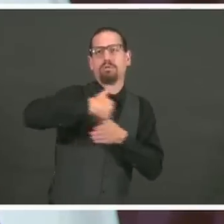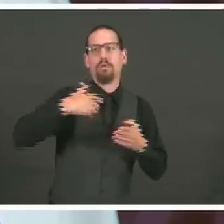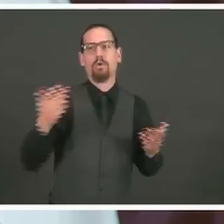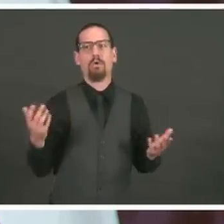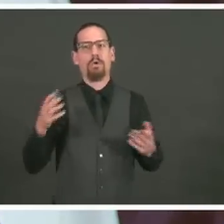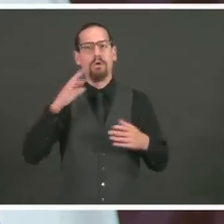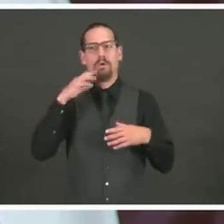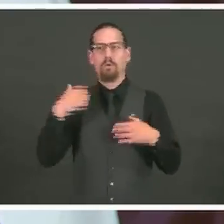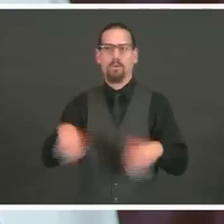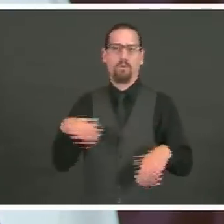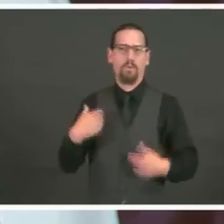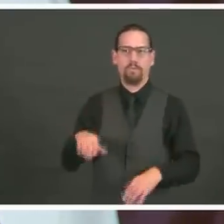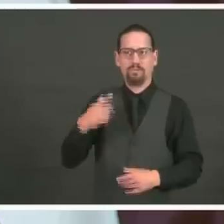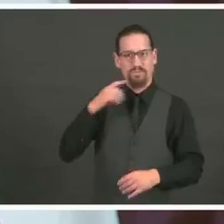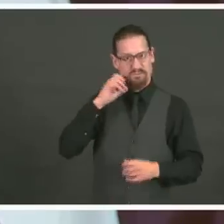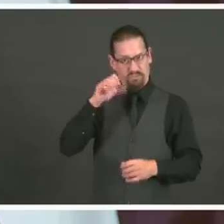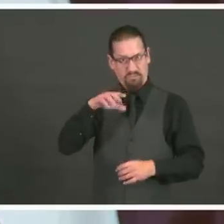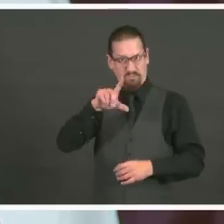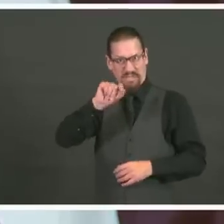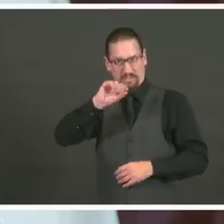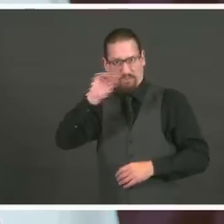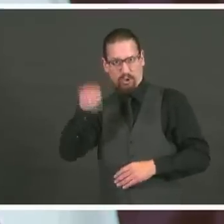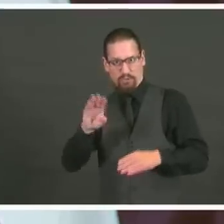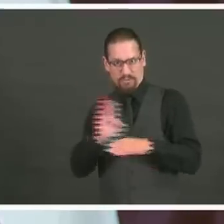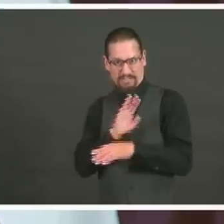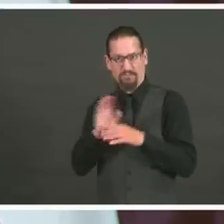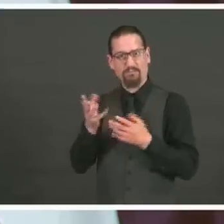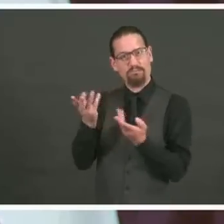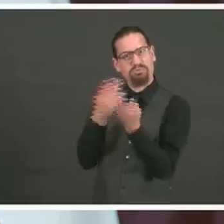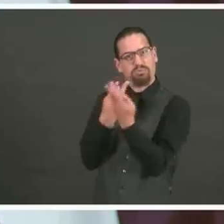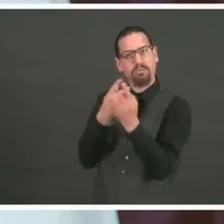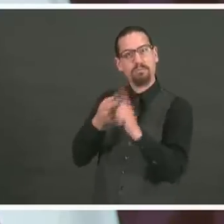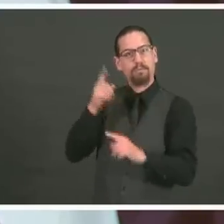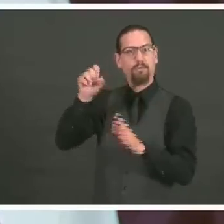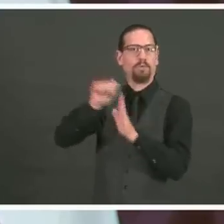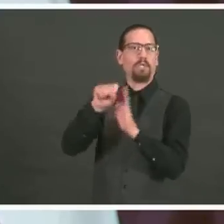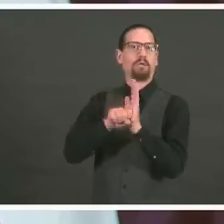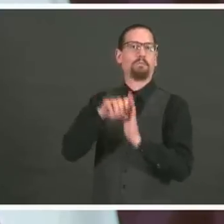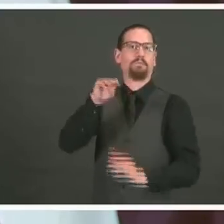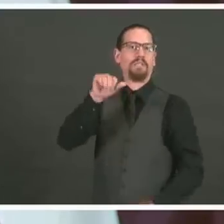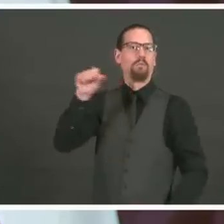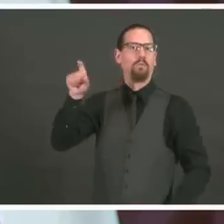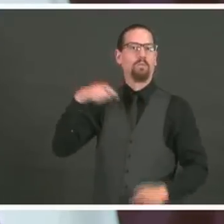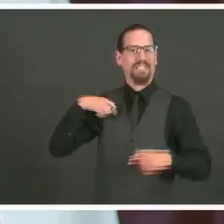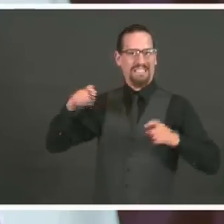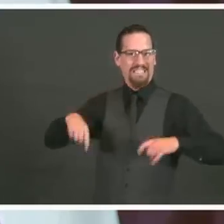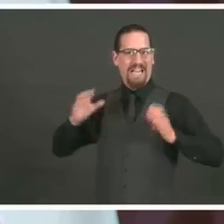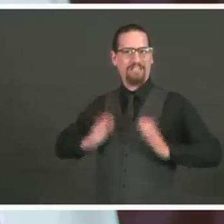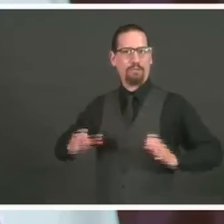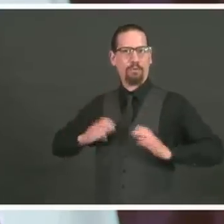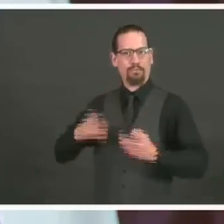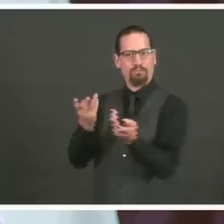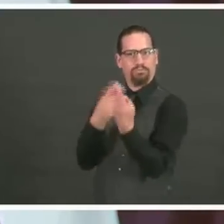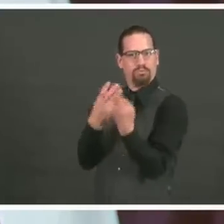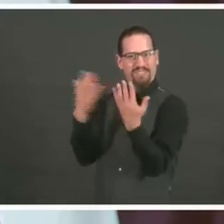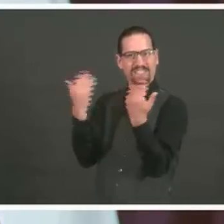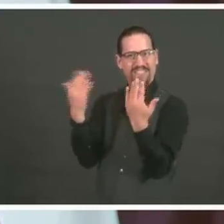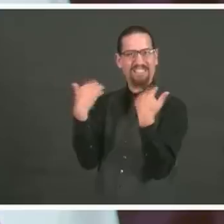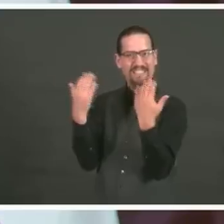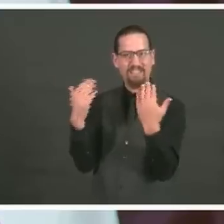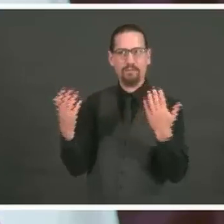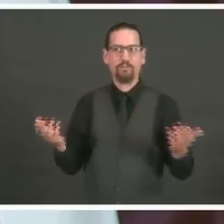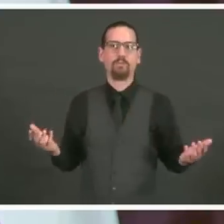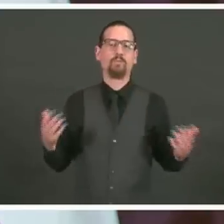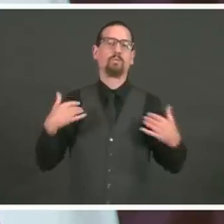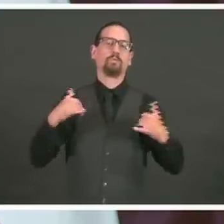business is from Massachusetts, particularly here in the capital city. I feel for them. They're hurting. They're barely getting